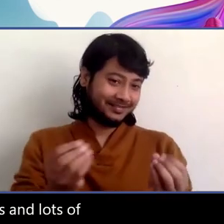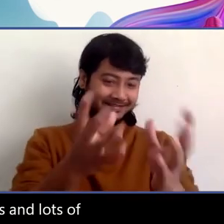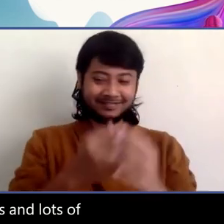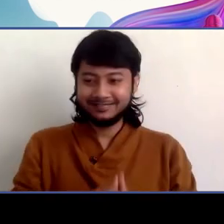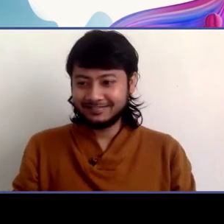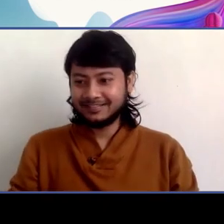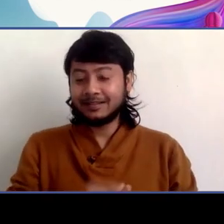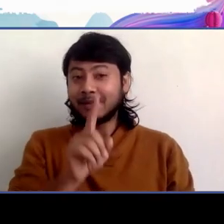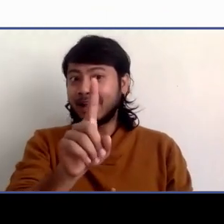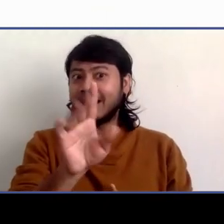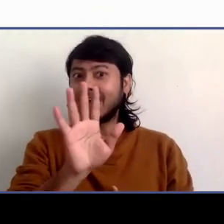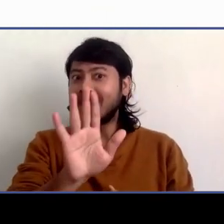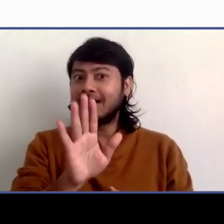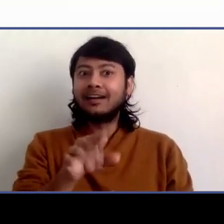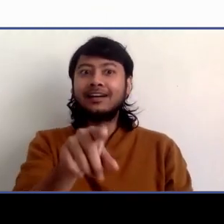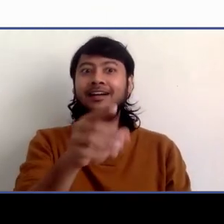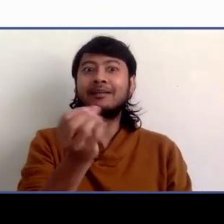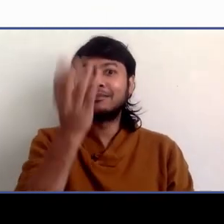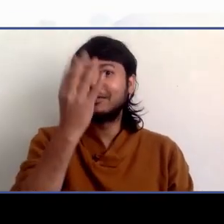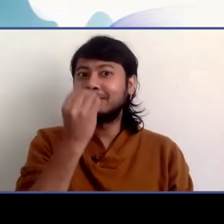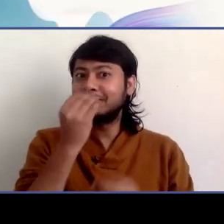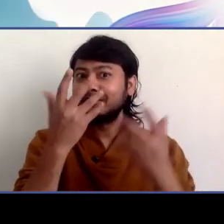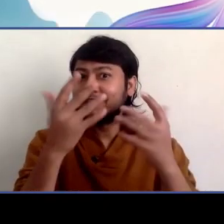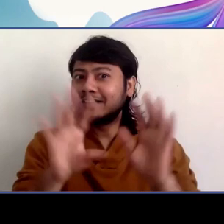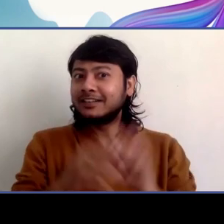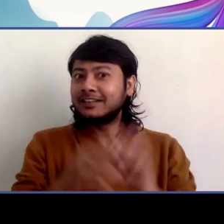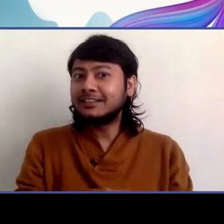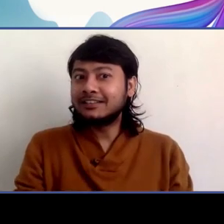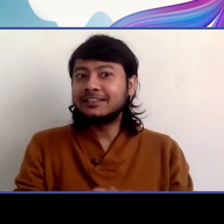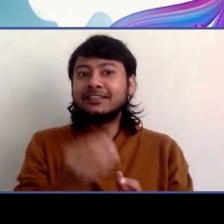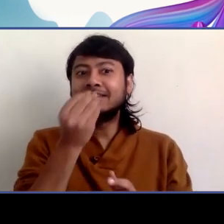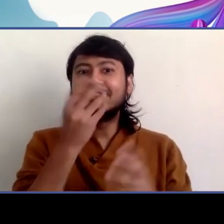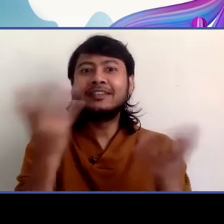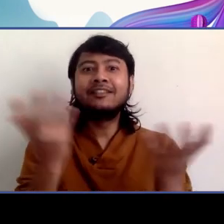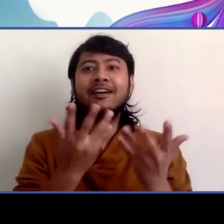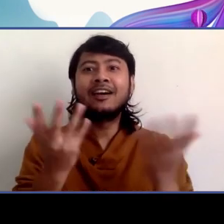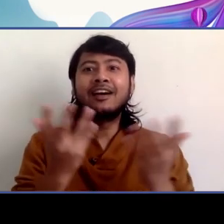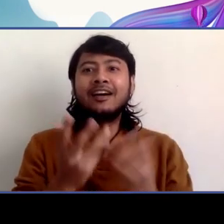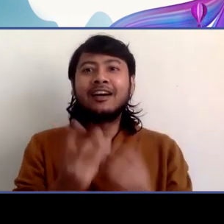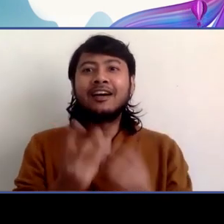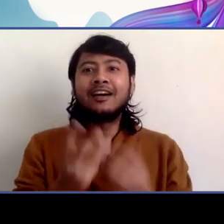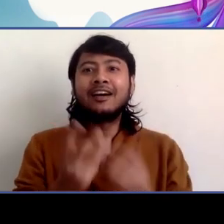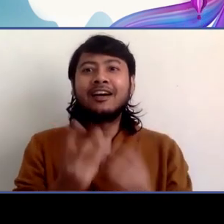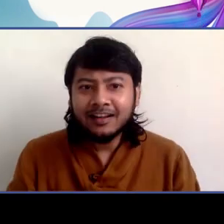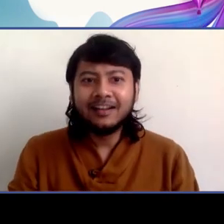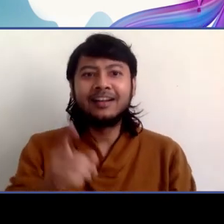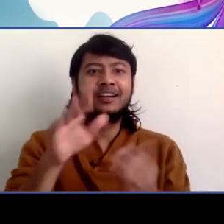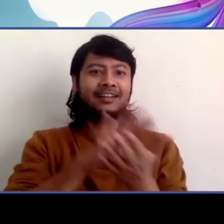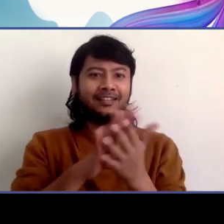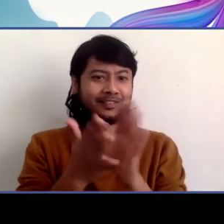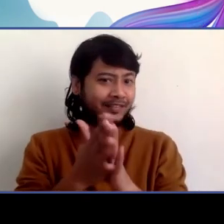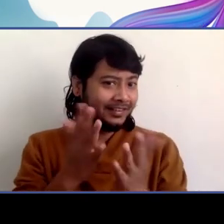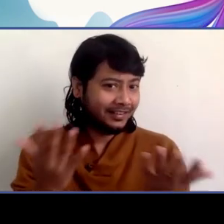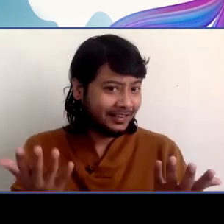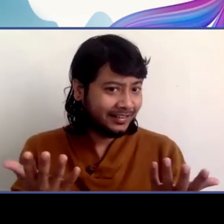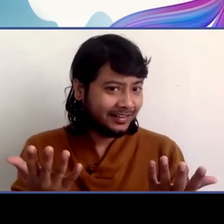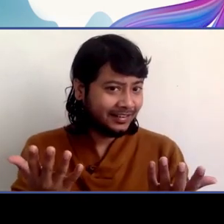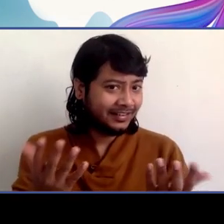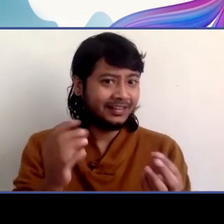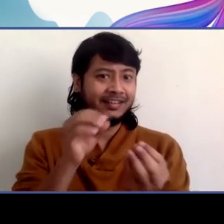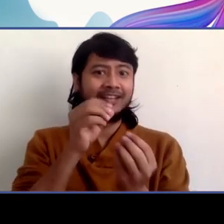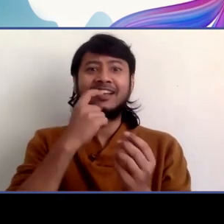your breakfast? What did you all have for breakfast? Chapati, idli, dosa, puri,